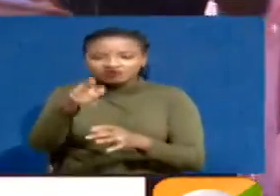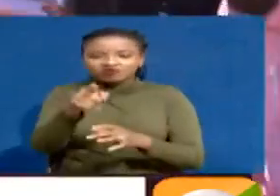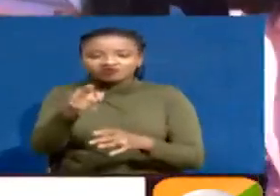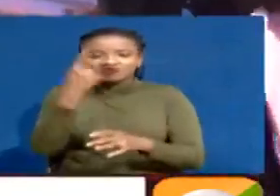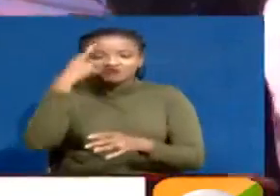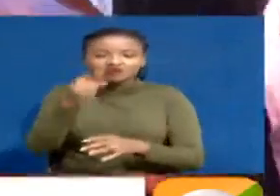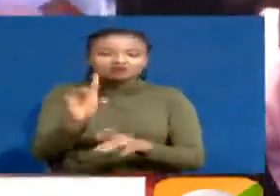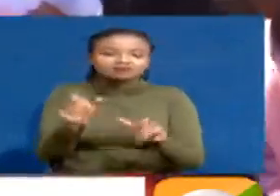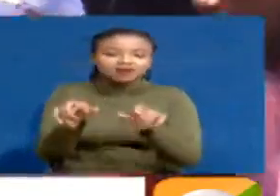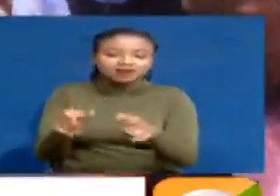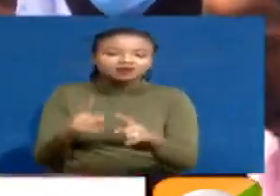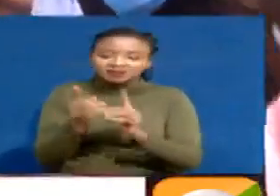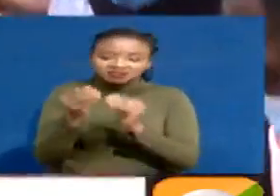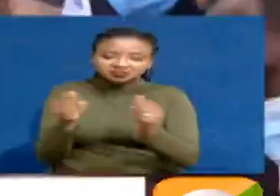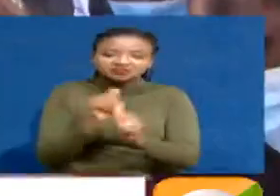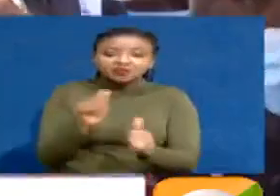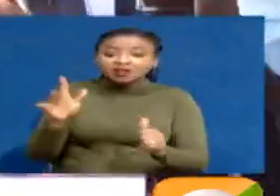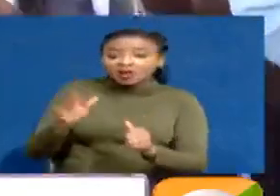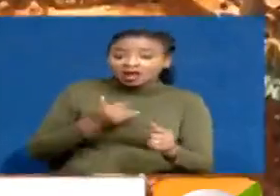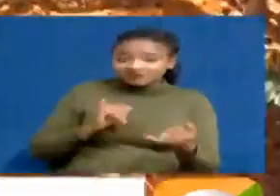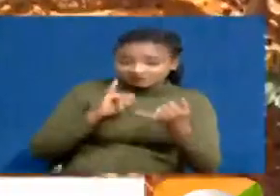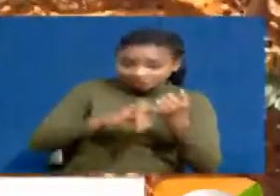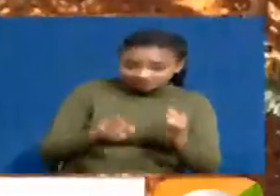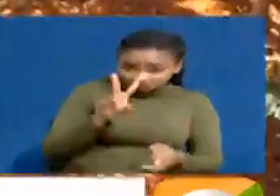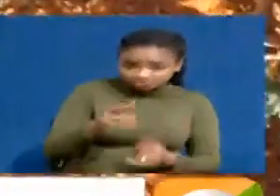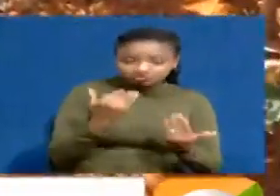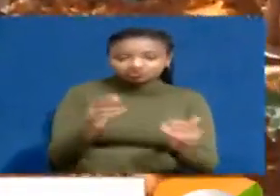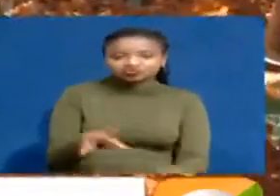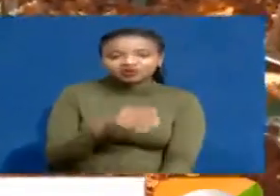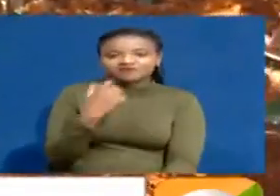out. Bernard is survived by two wives and five